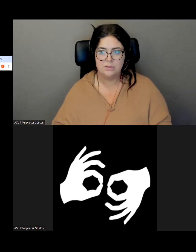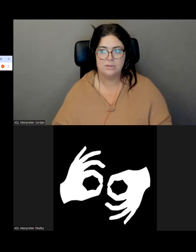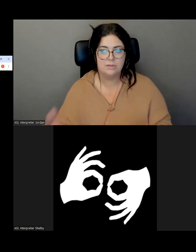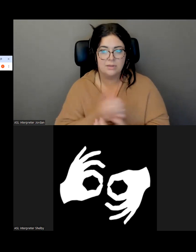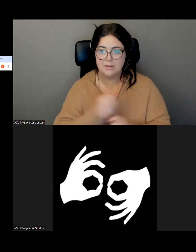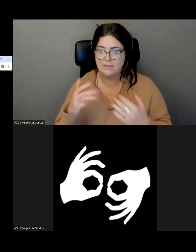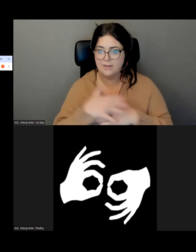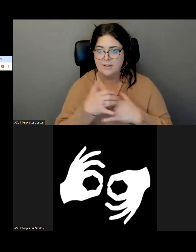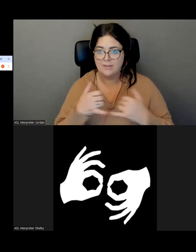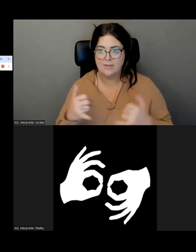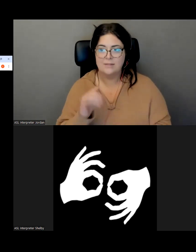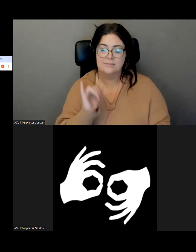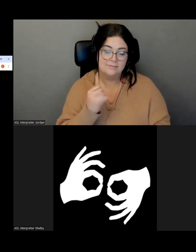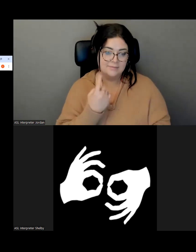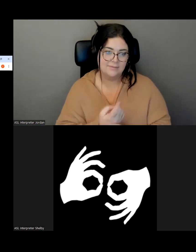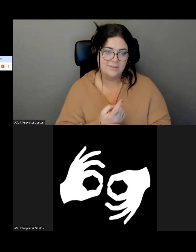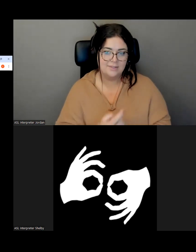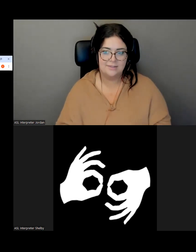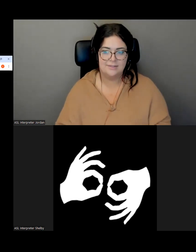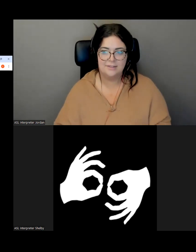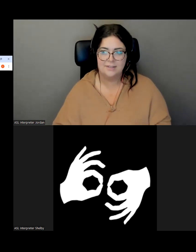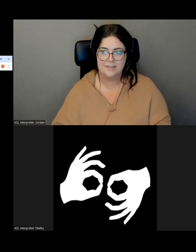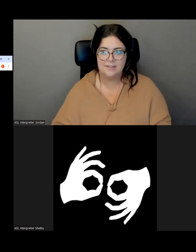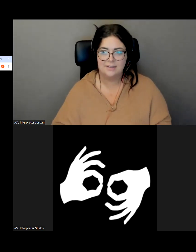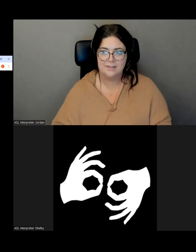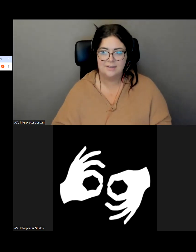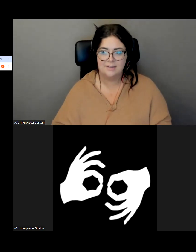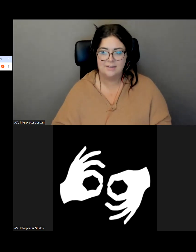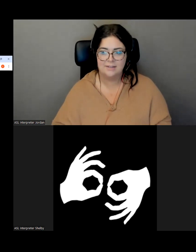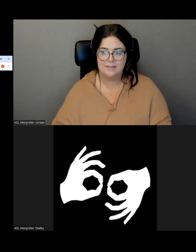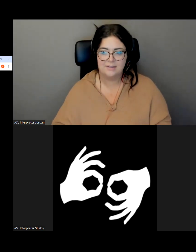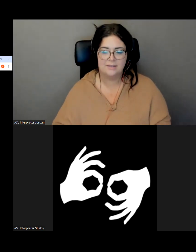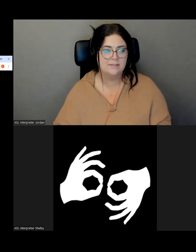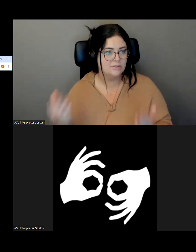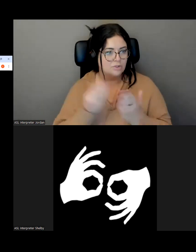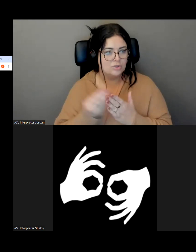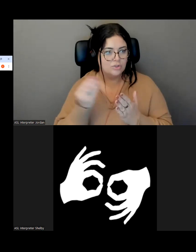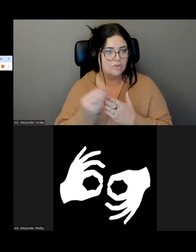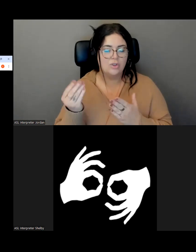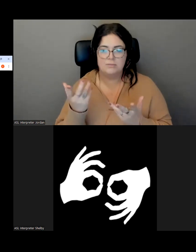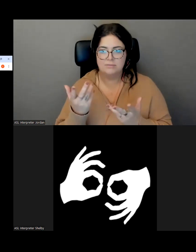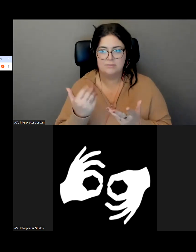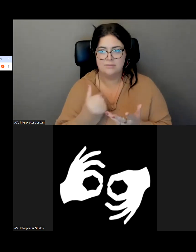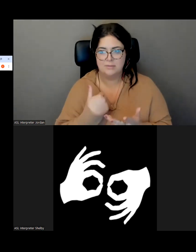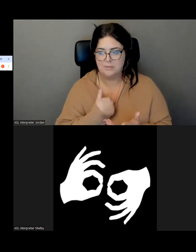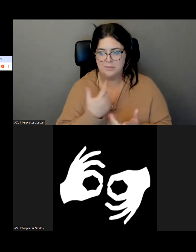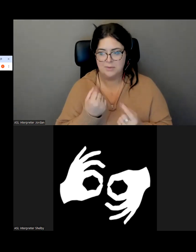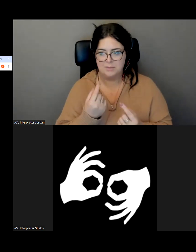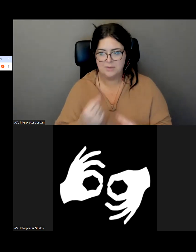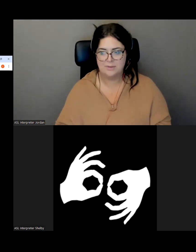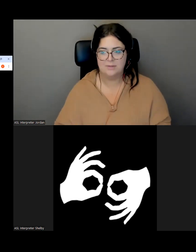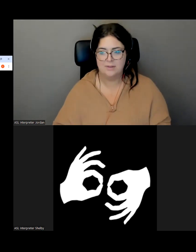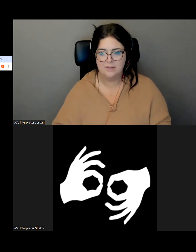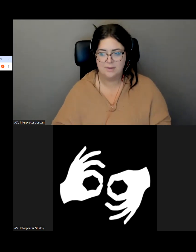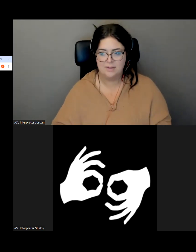Everything online, pretty much. Yeah. Like you can even go shopping online, like do online shopping. That's what I do sometimes.